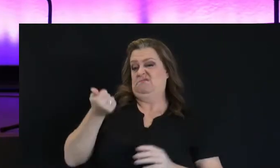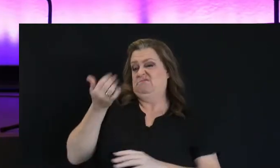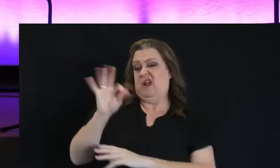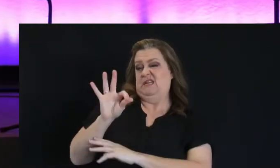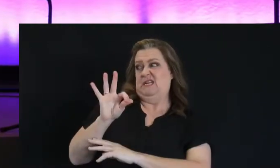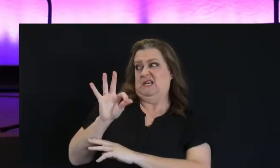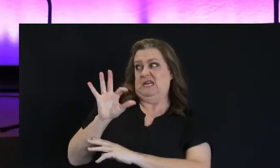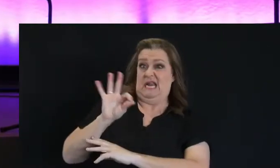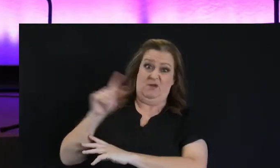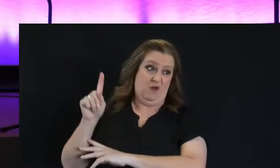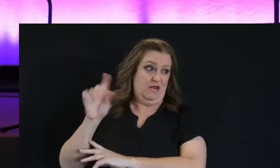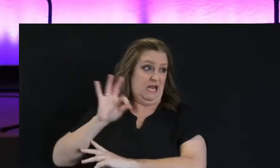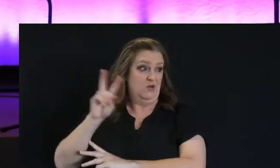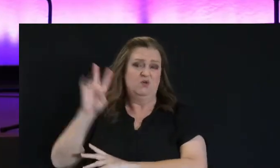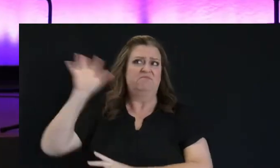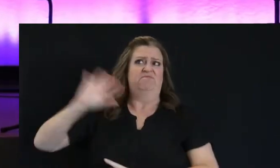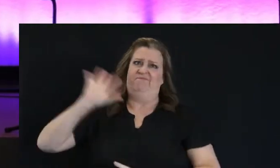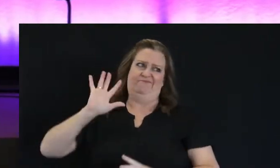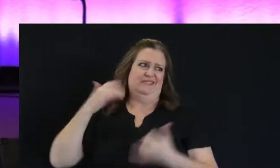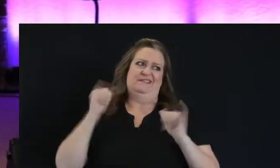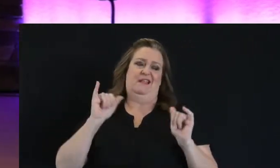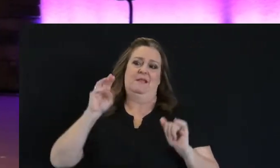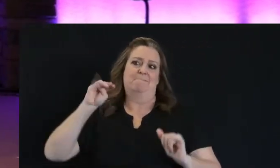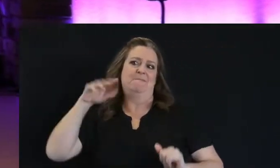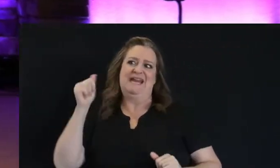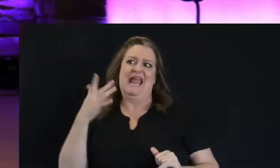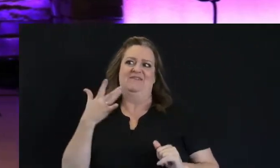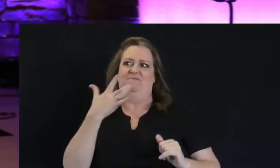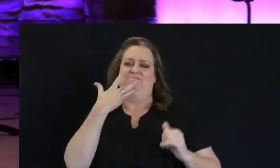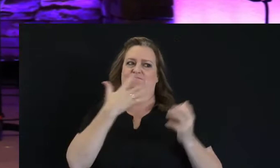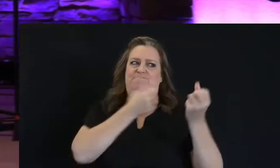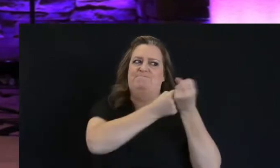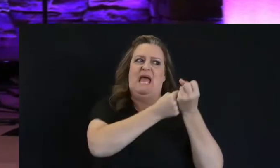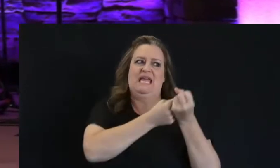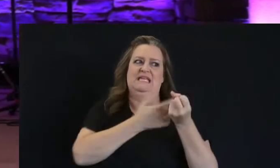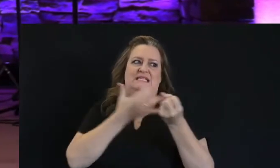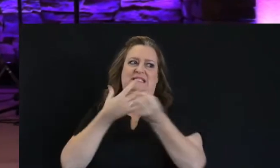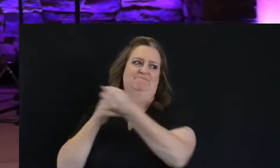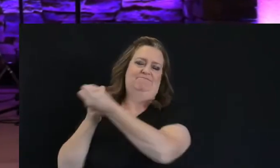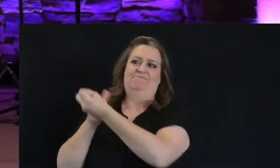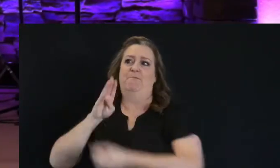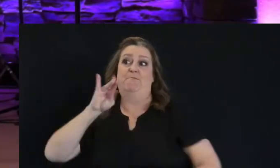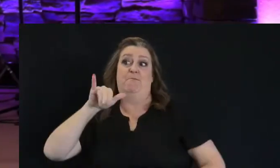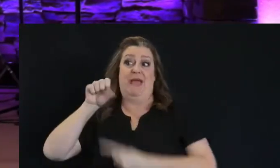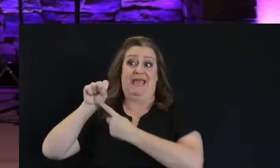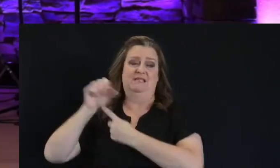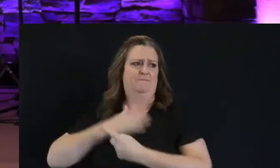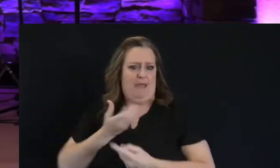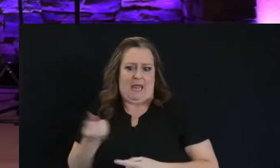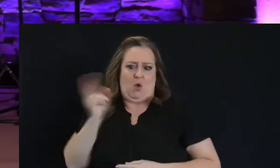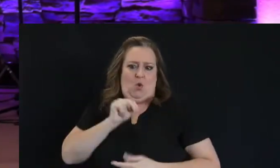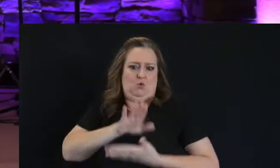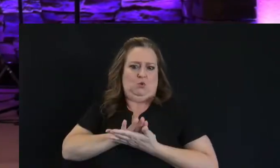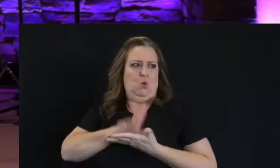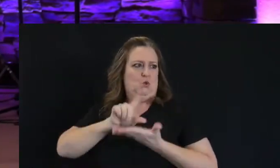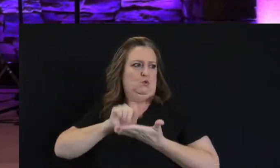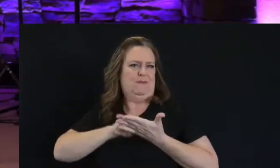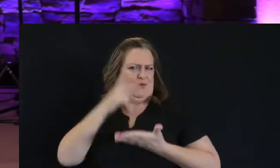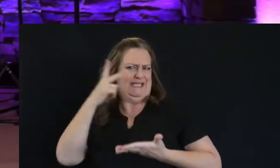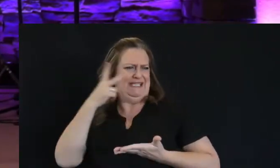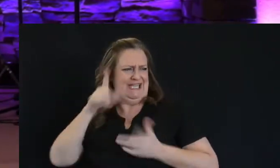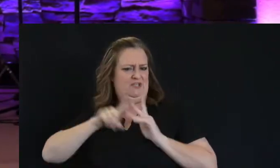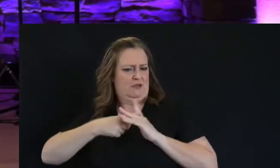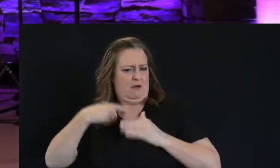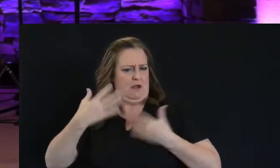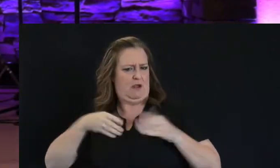it was incredibly biased back then. The media has a slant, and it was even on my local school newspaper that you could see it being